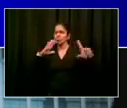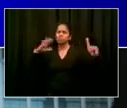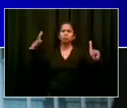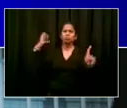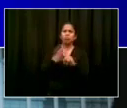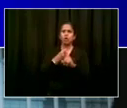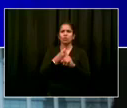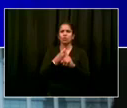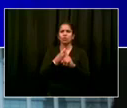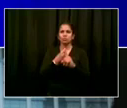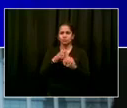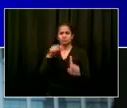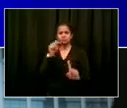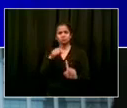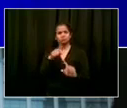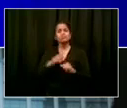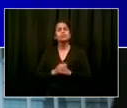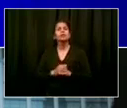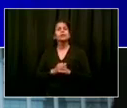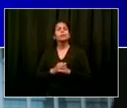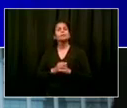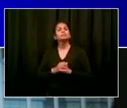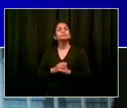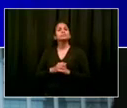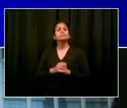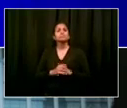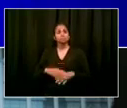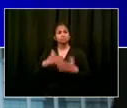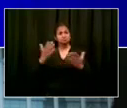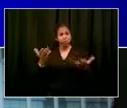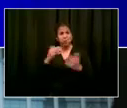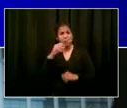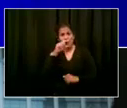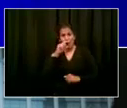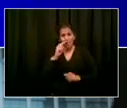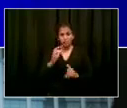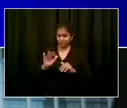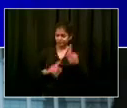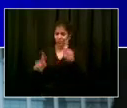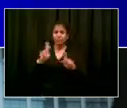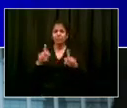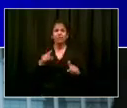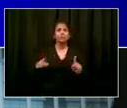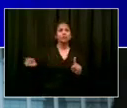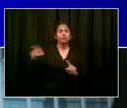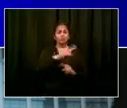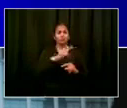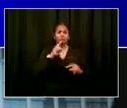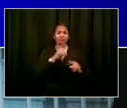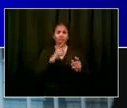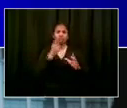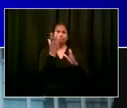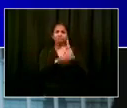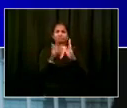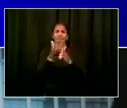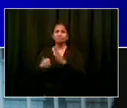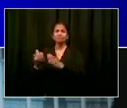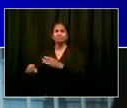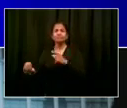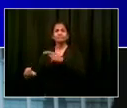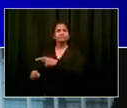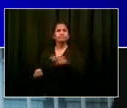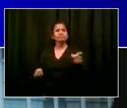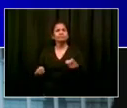I think those heroes we lost would tell us to, once again, believe in New York City, believe in each